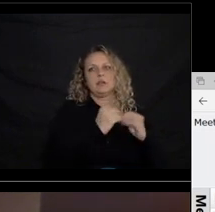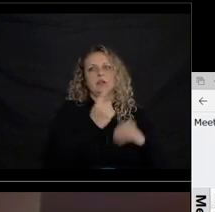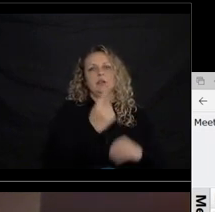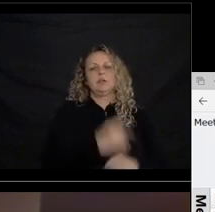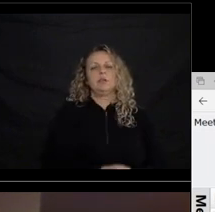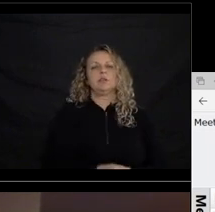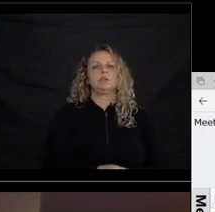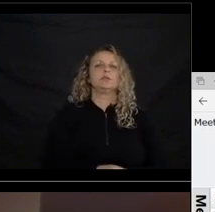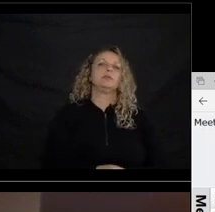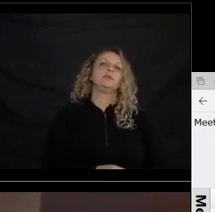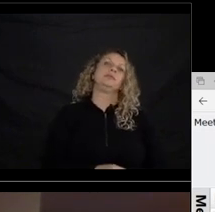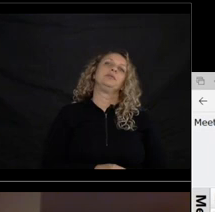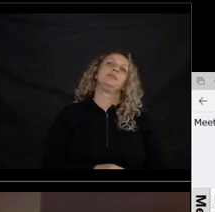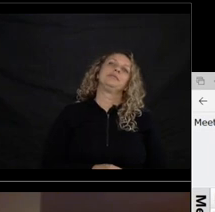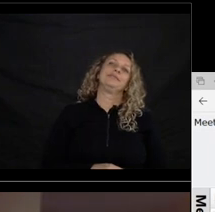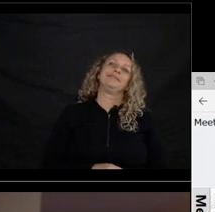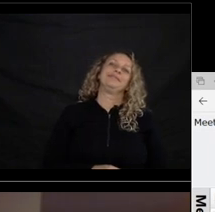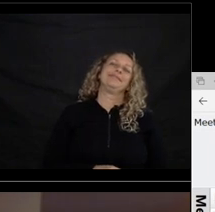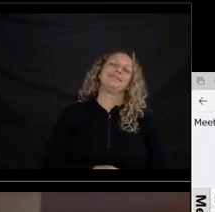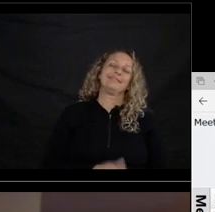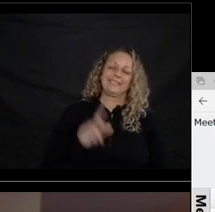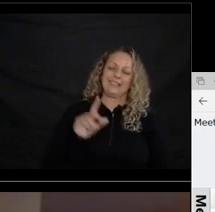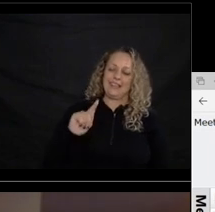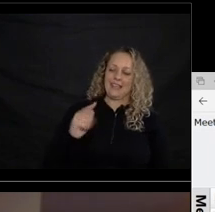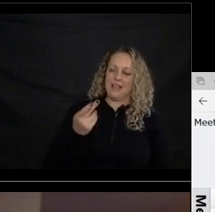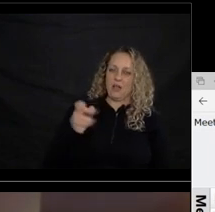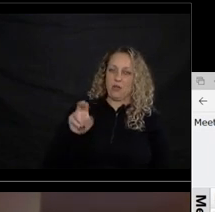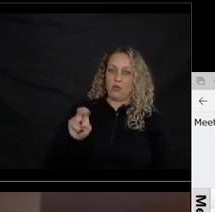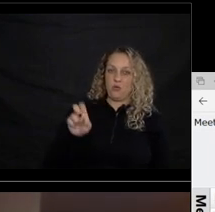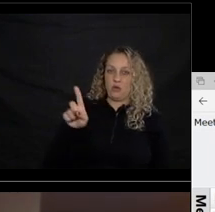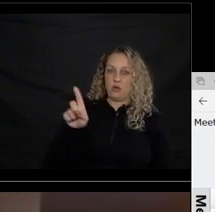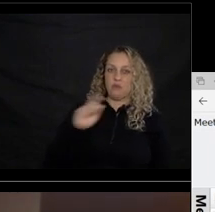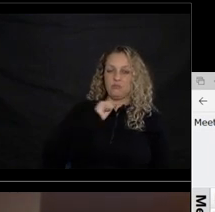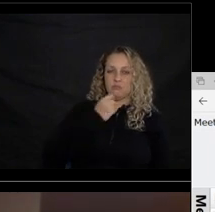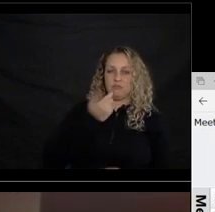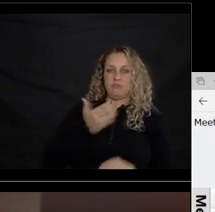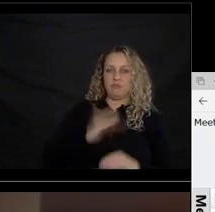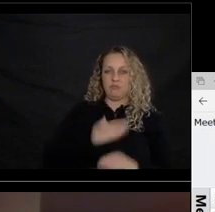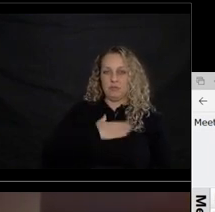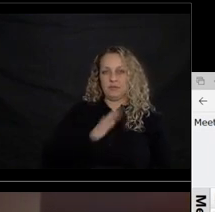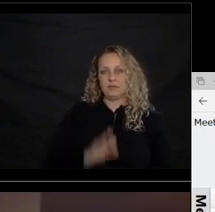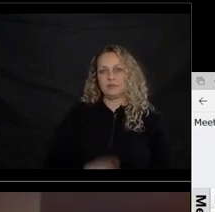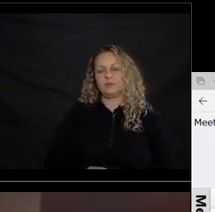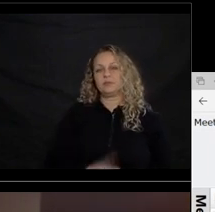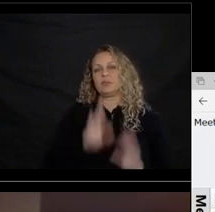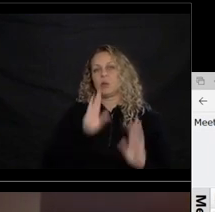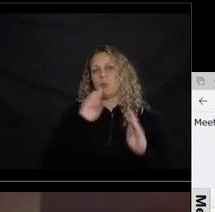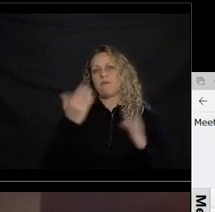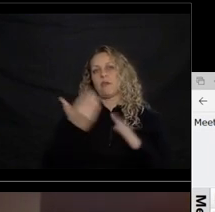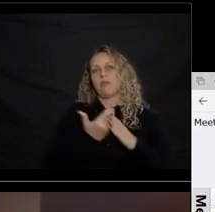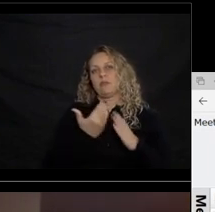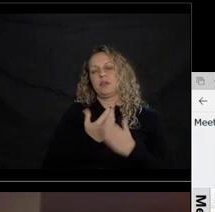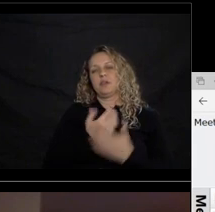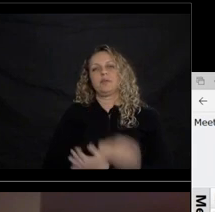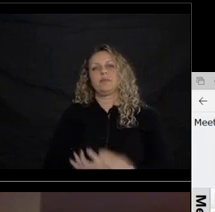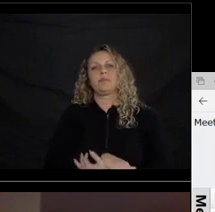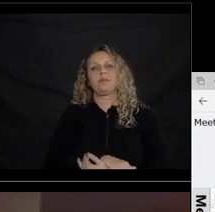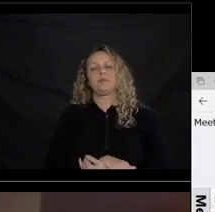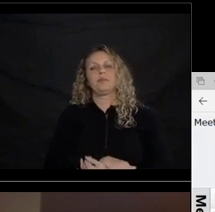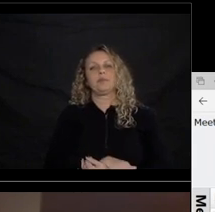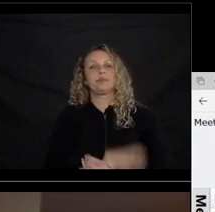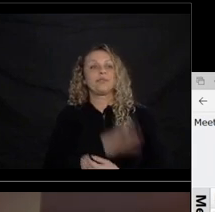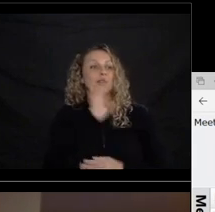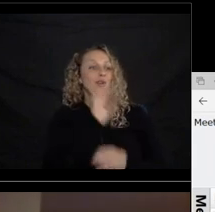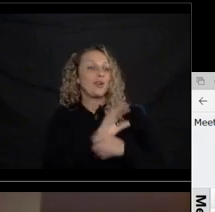John, if Catherine is muted, if you'll unmute her, please, she will provide the update. Good